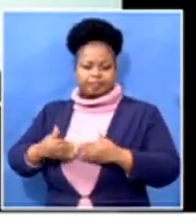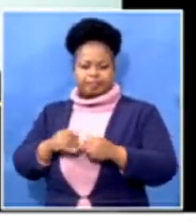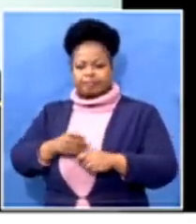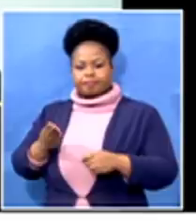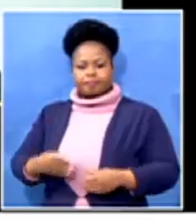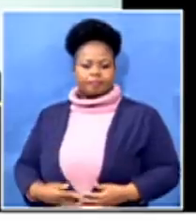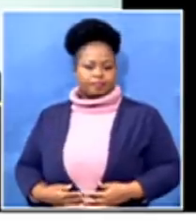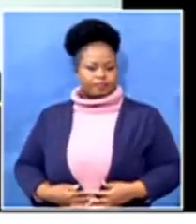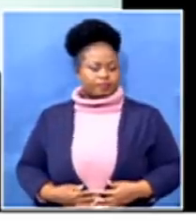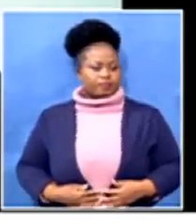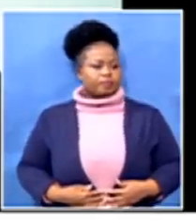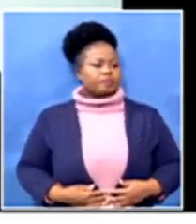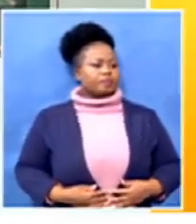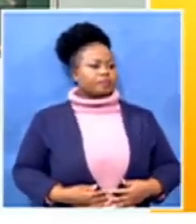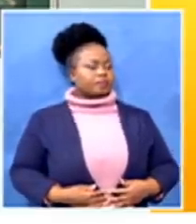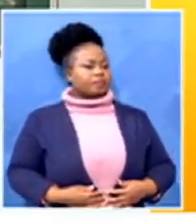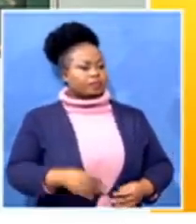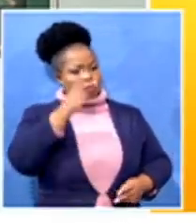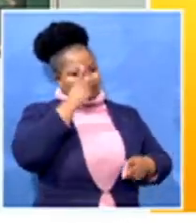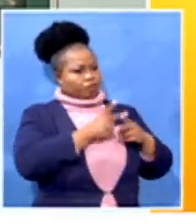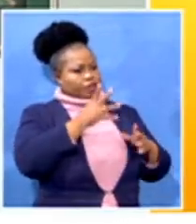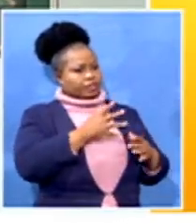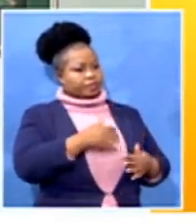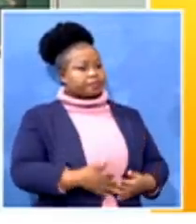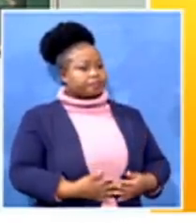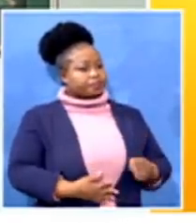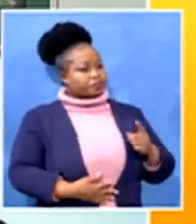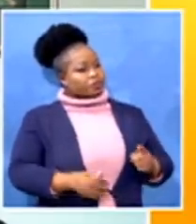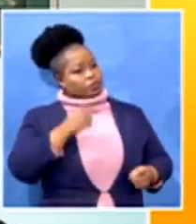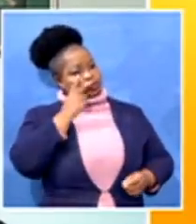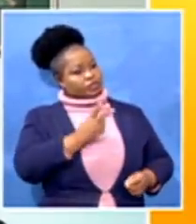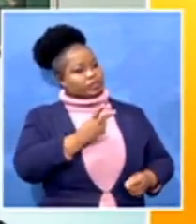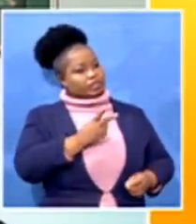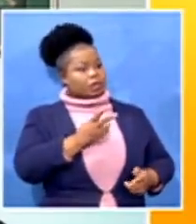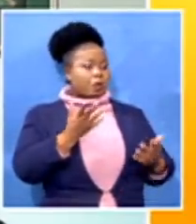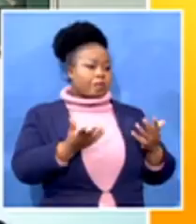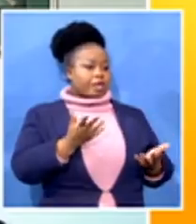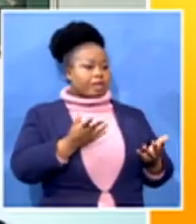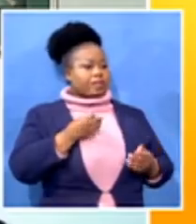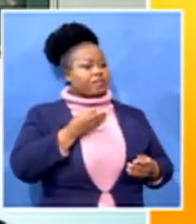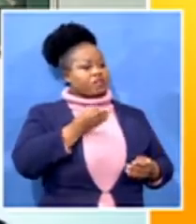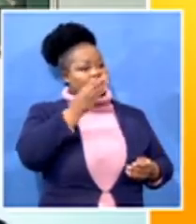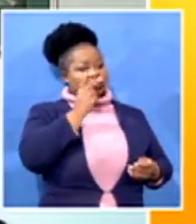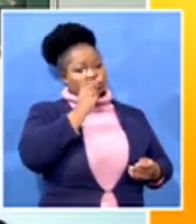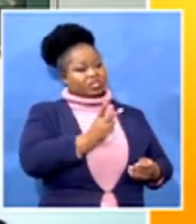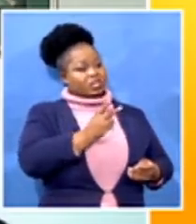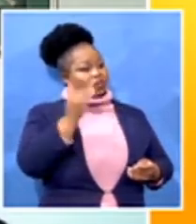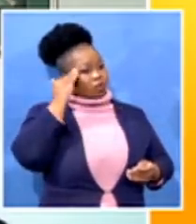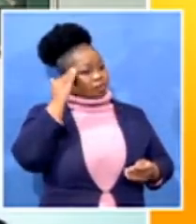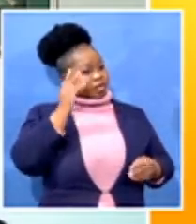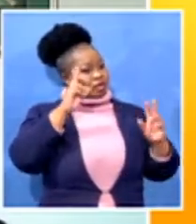workers. All right, let's, Prof, come to you now as well. Do you see or foresee mental issues going